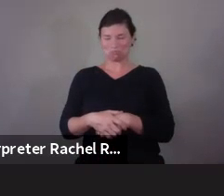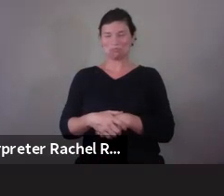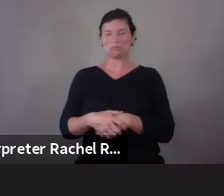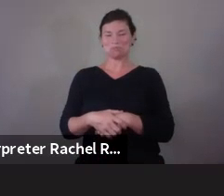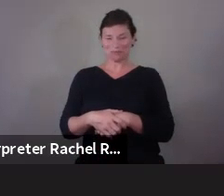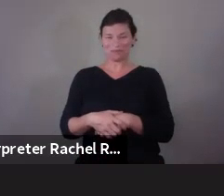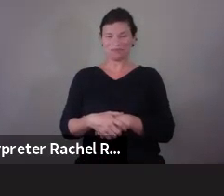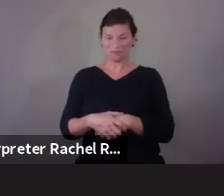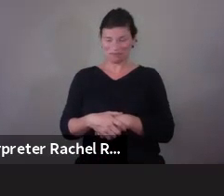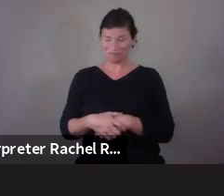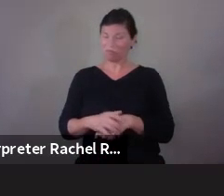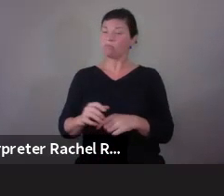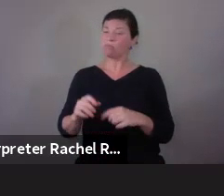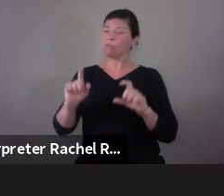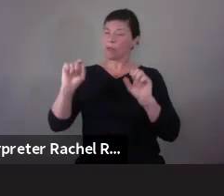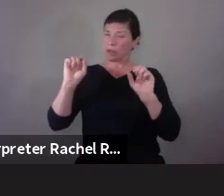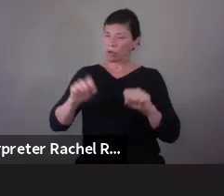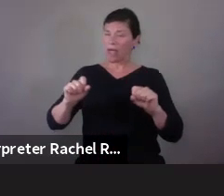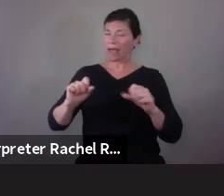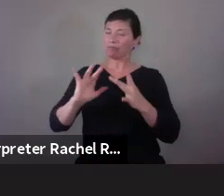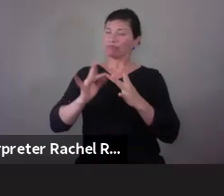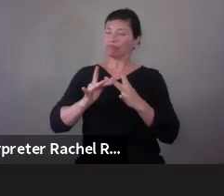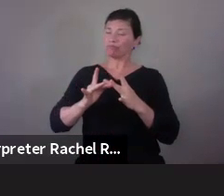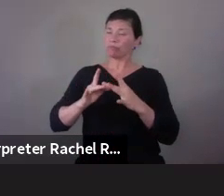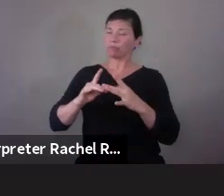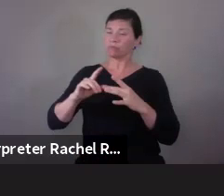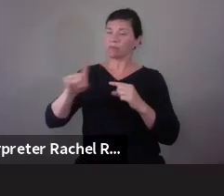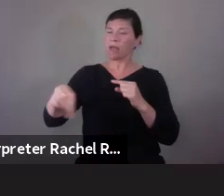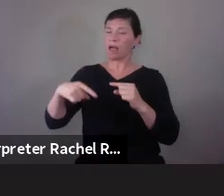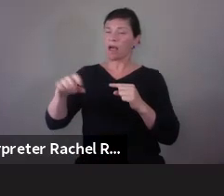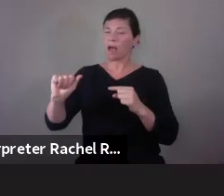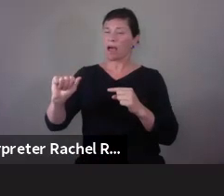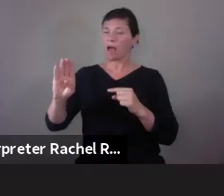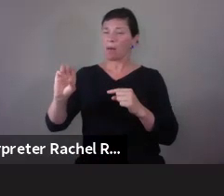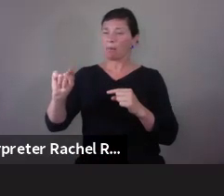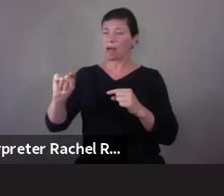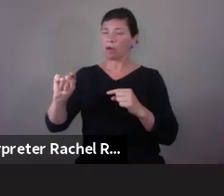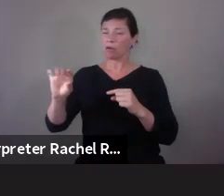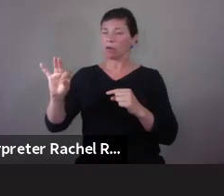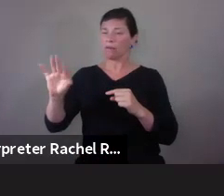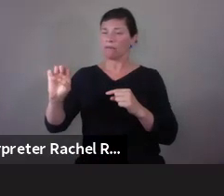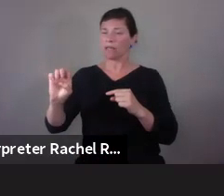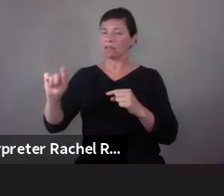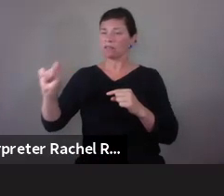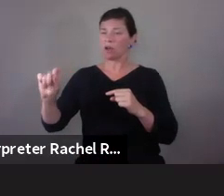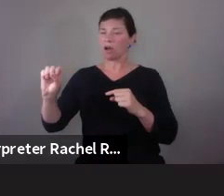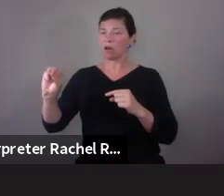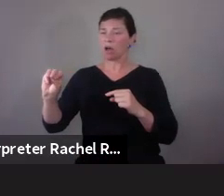on aboutfacefilm.org. You can purchase a copy there or watch it on Roku.